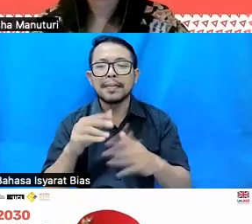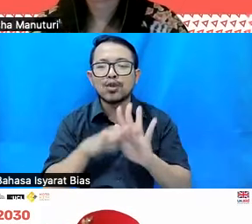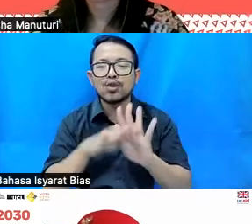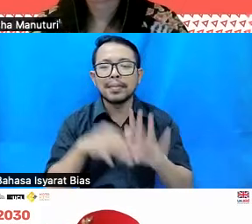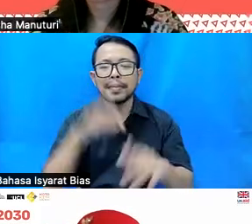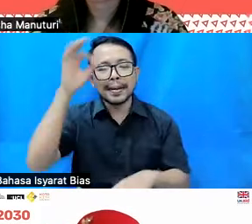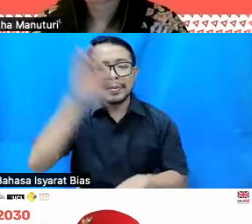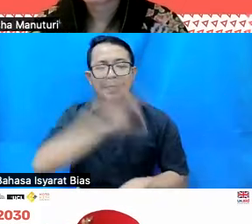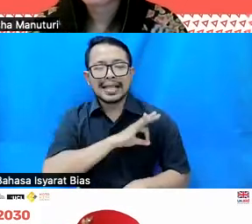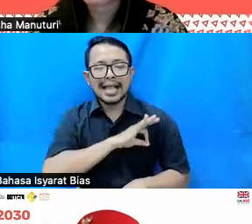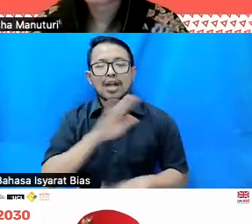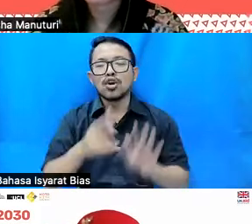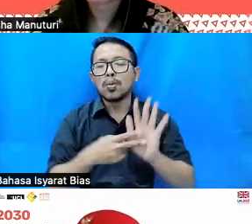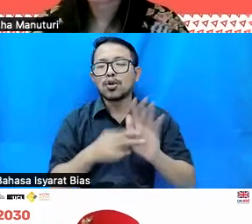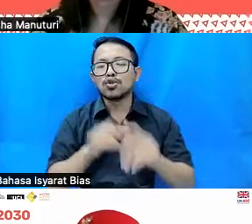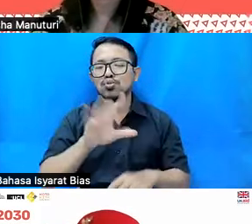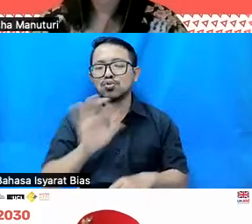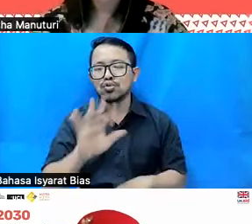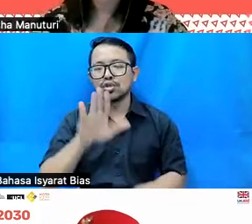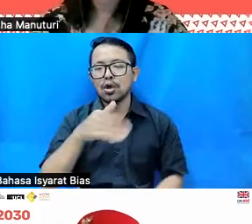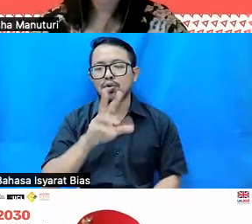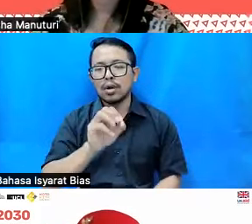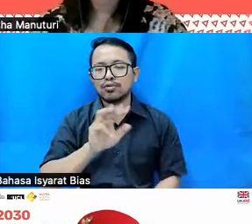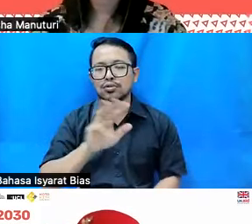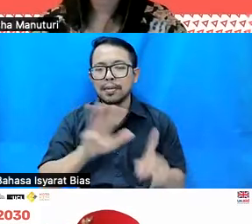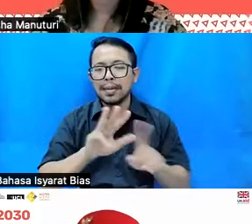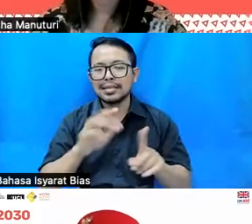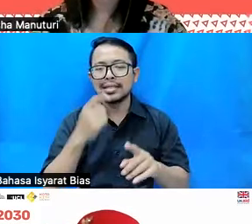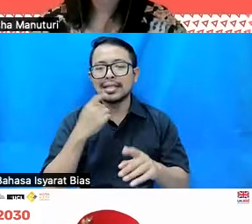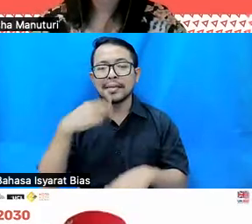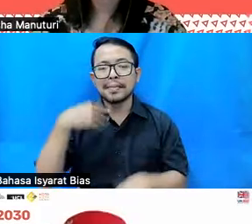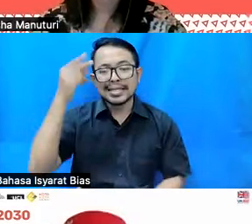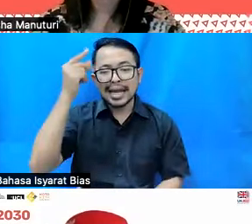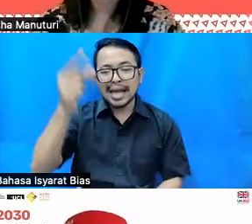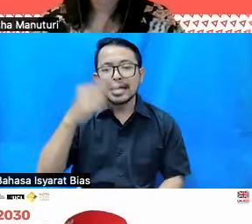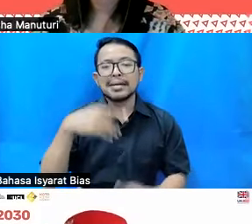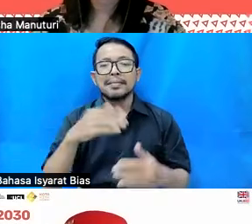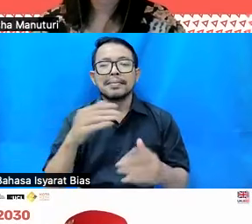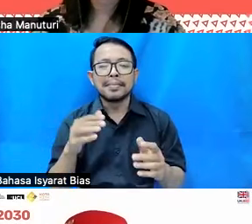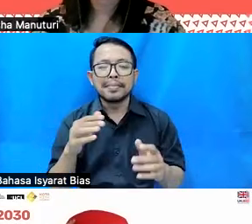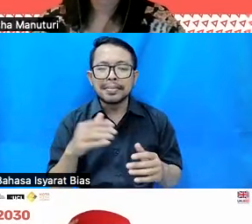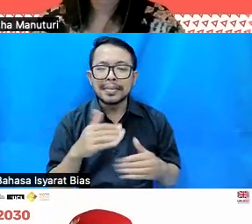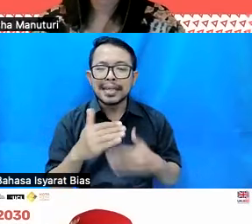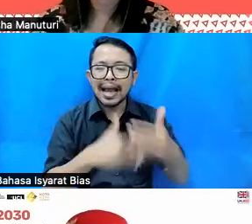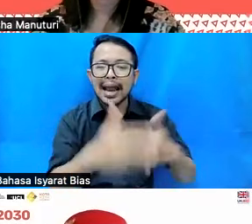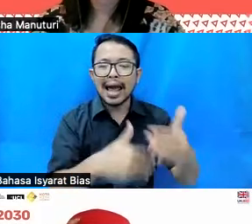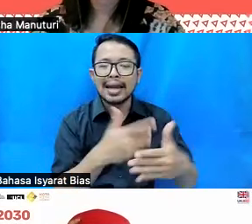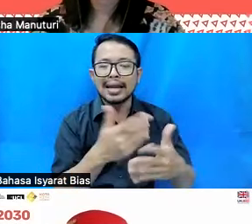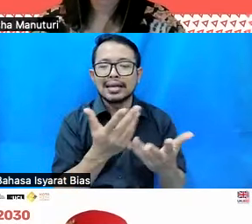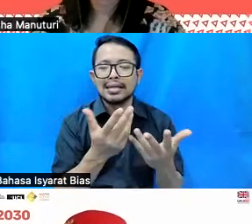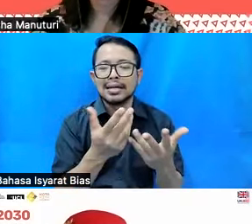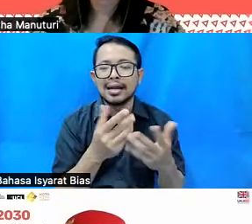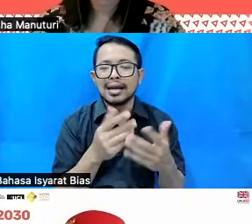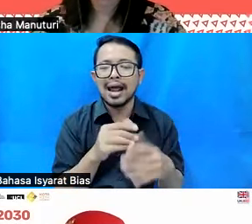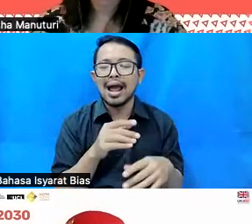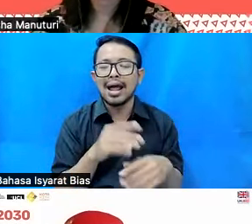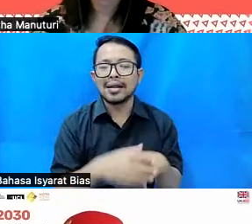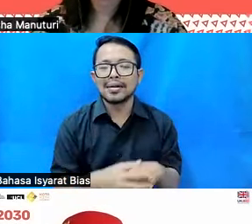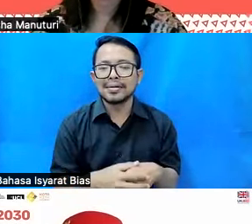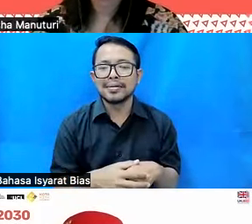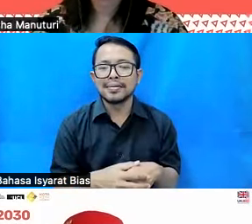regarding the implementation of the Regional Regulation number 70/2019 on the planning, implementation, and evaluation of, which is